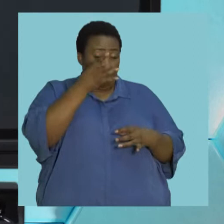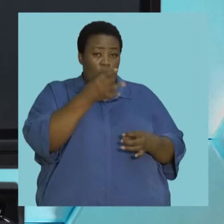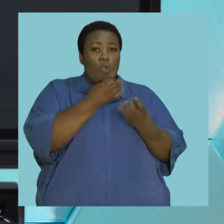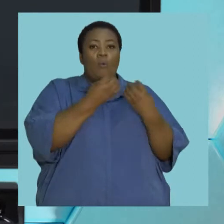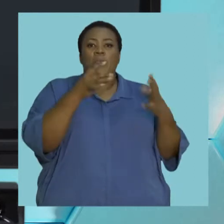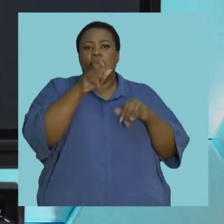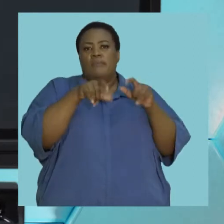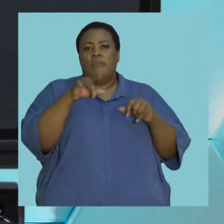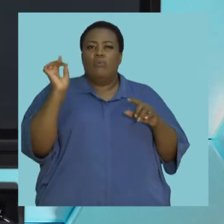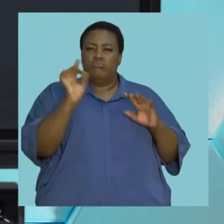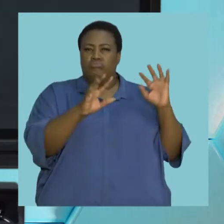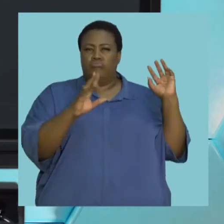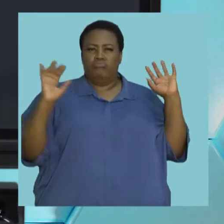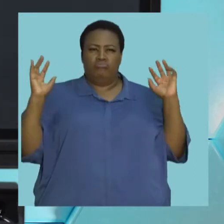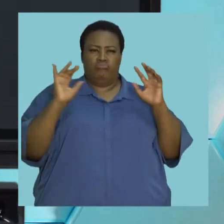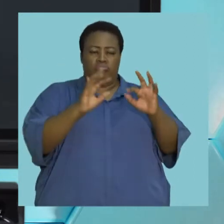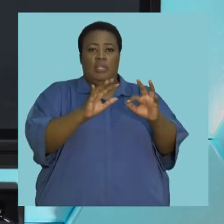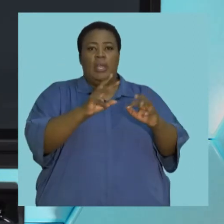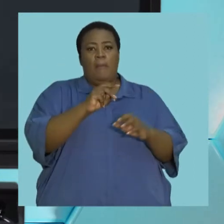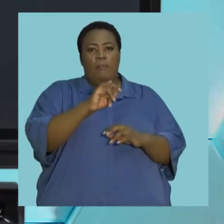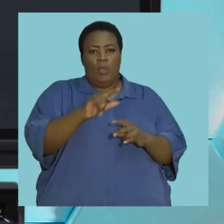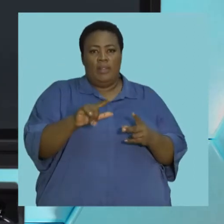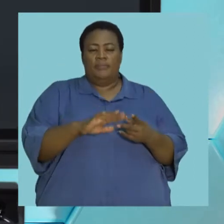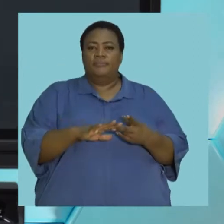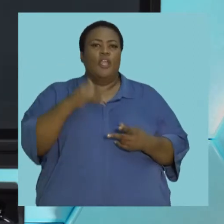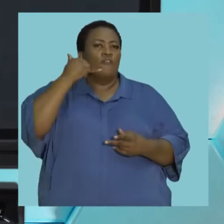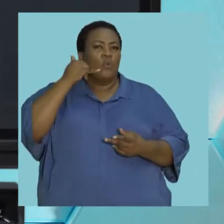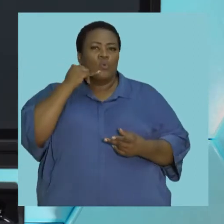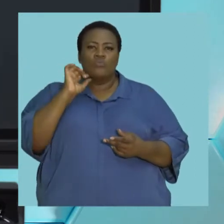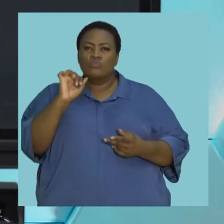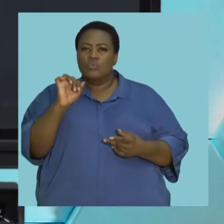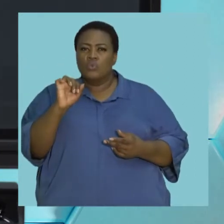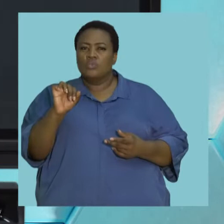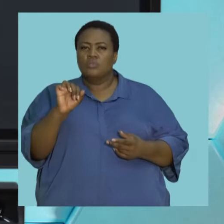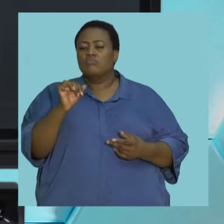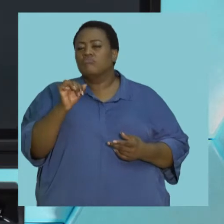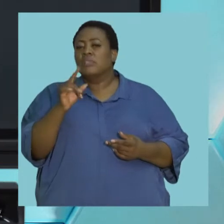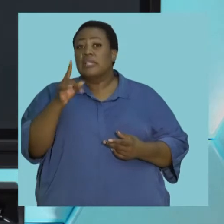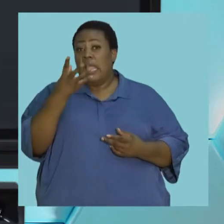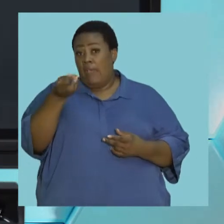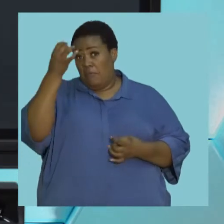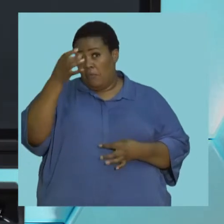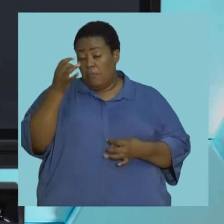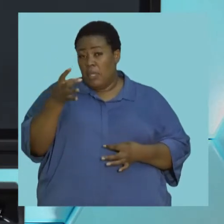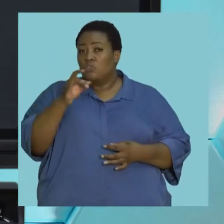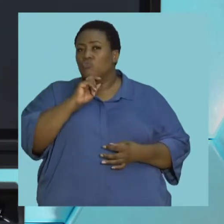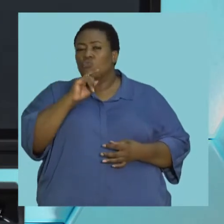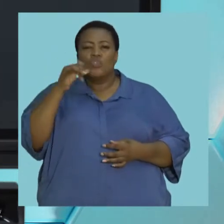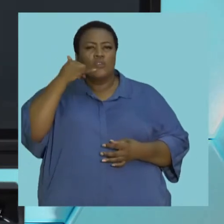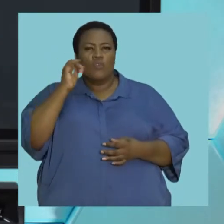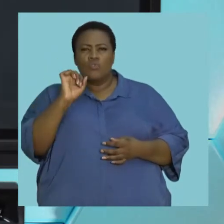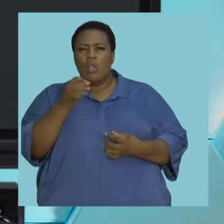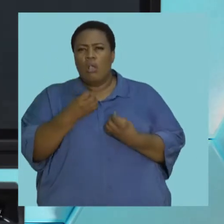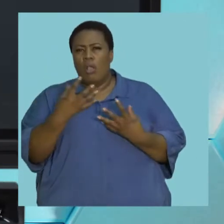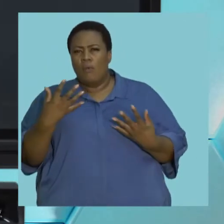mall. You use your phone, there's information around the number of times you've used your phone. Google